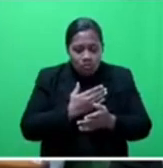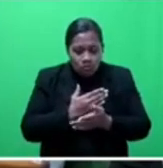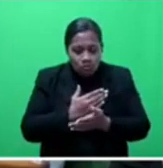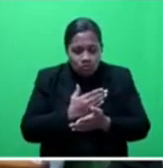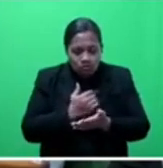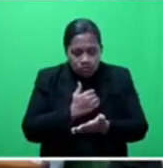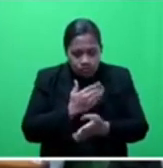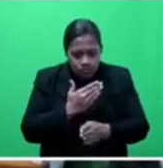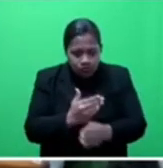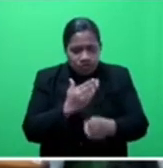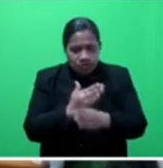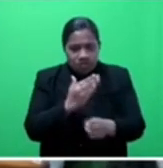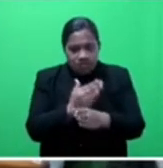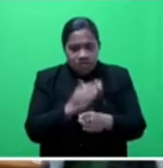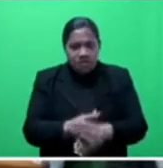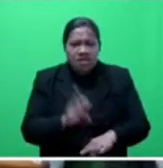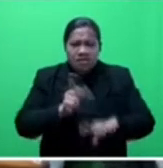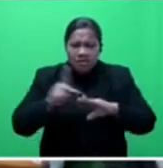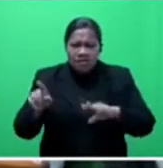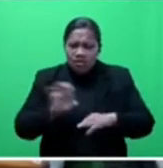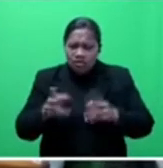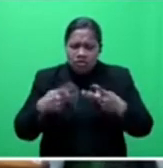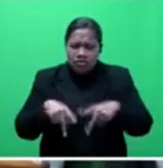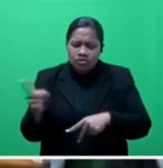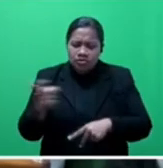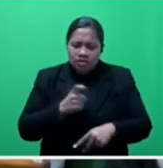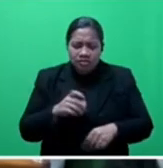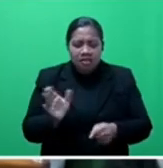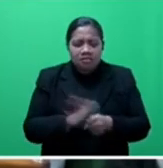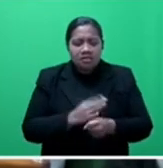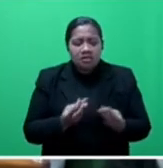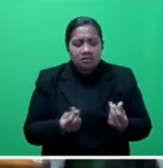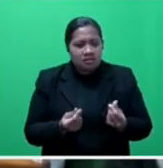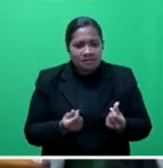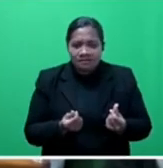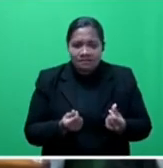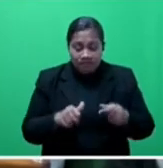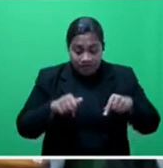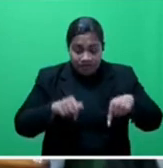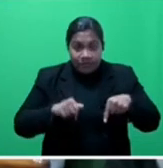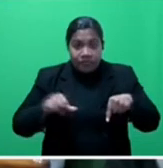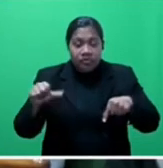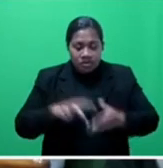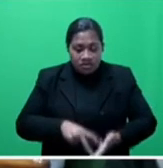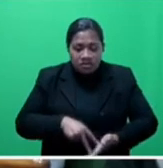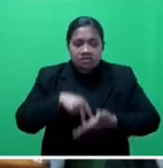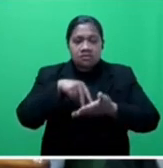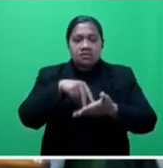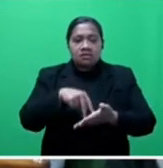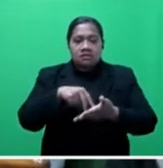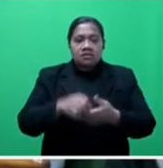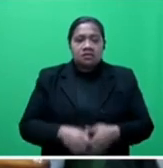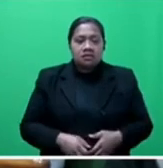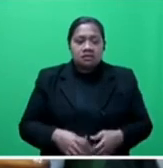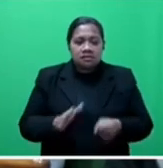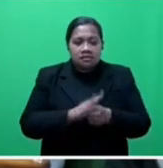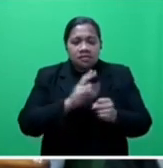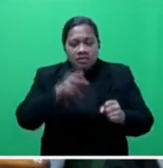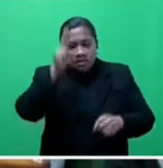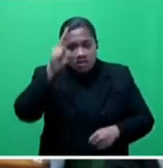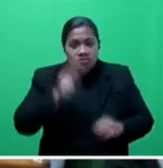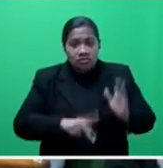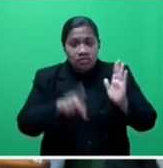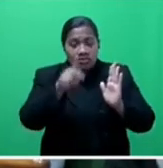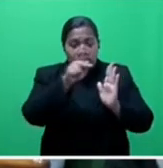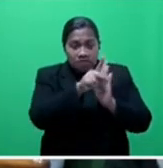not a place to come and make money or scam money. In this august house, we must plan and devise national policies that serve all of